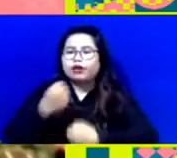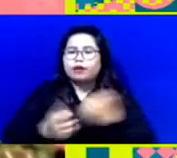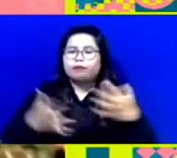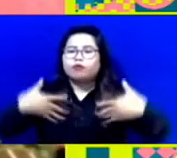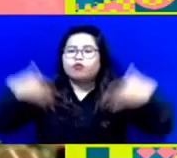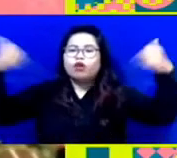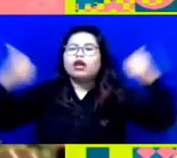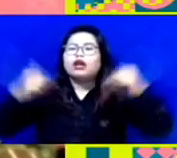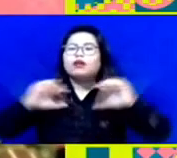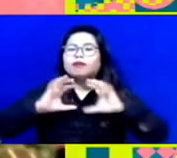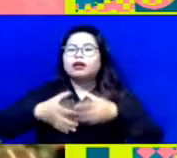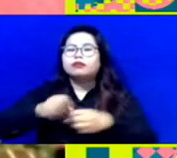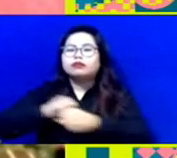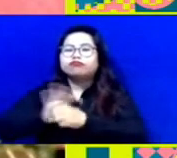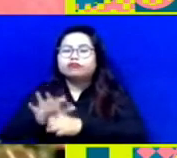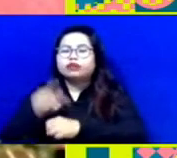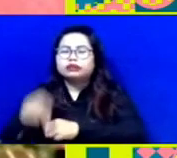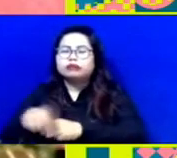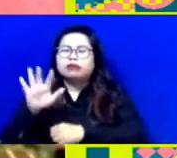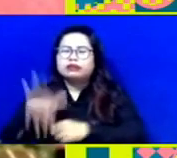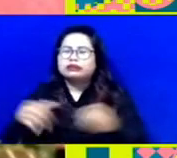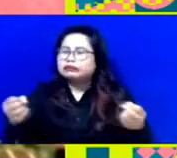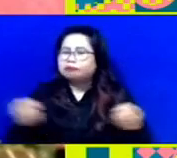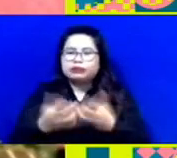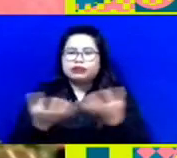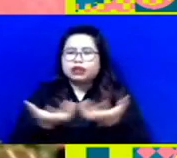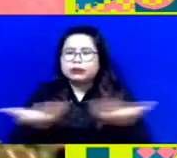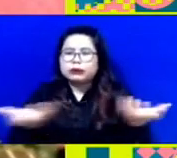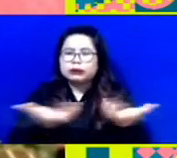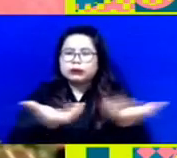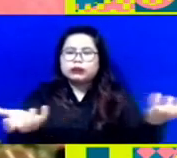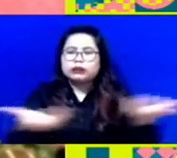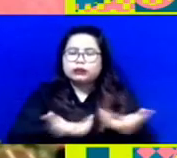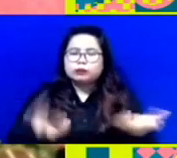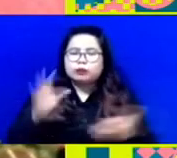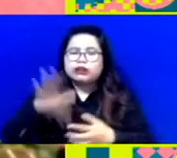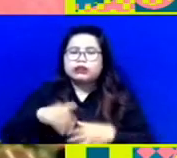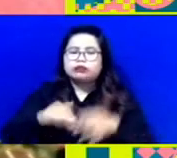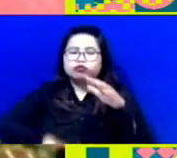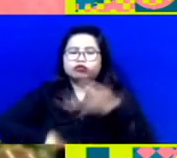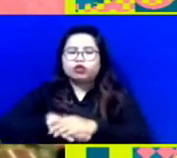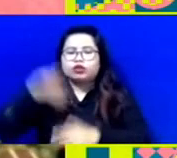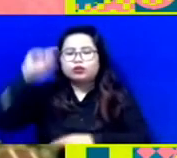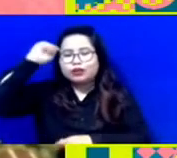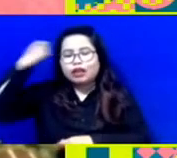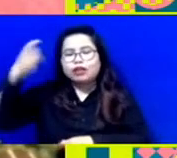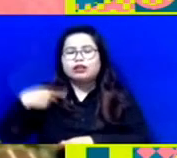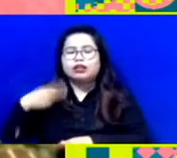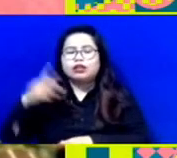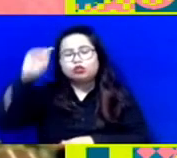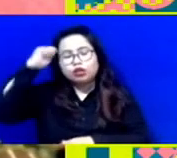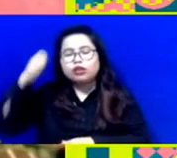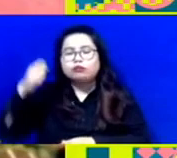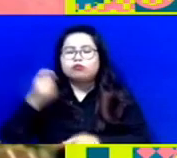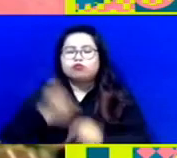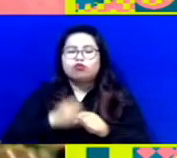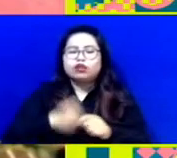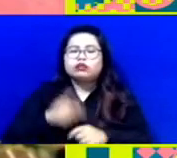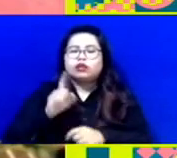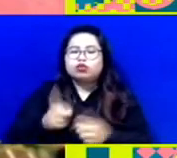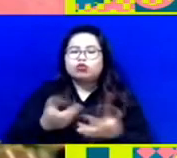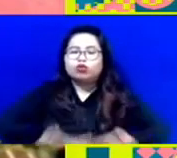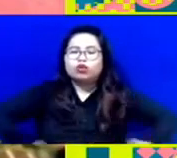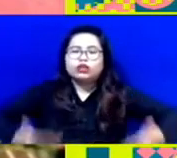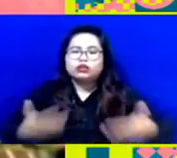inequitable, which further deepens inequality between and within countries. This alarming situation